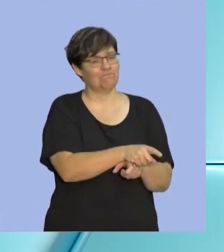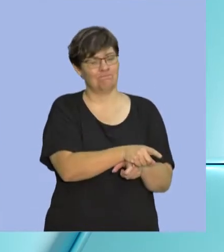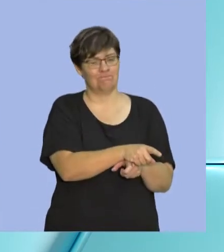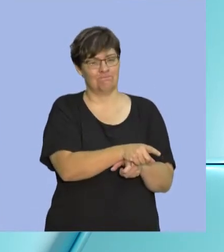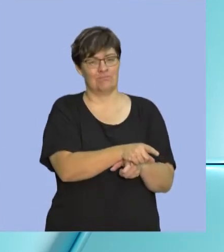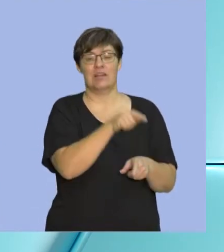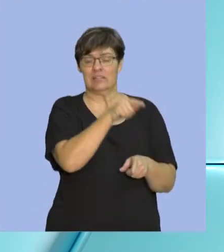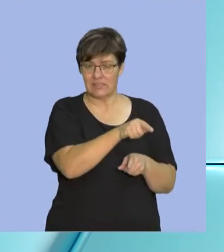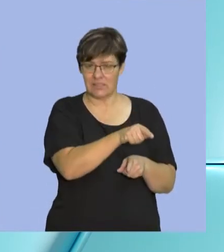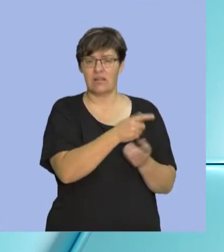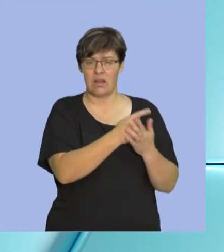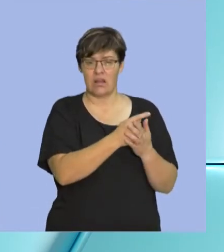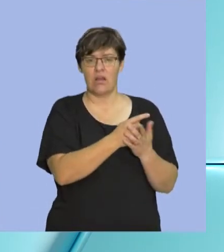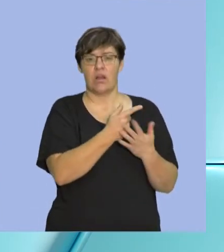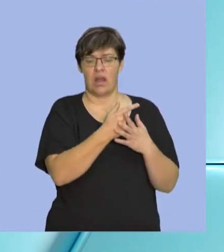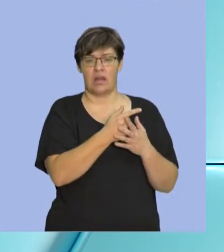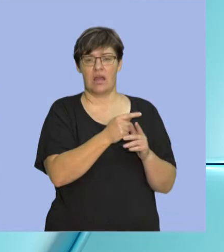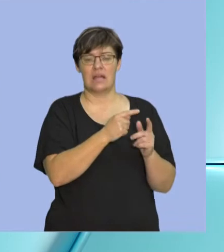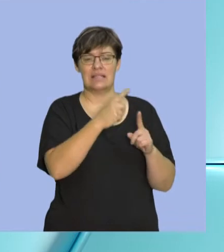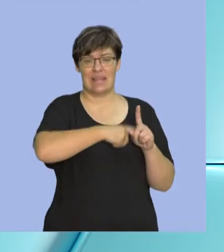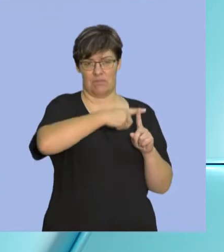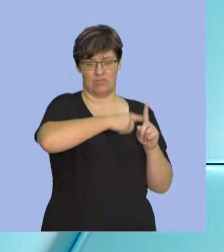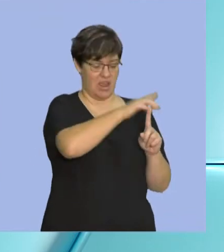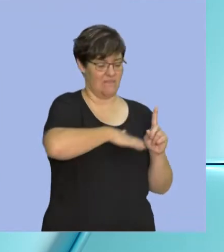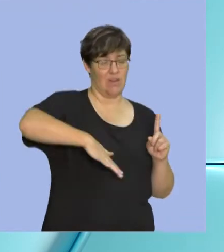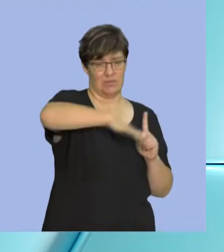so they rely on the environmental temperatures which could